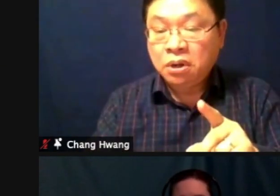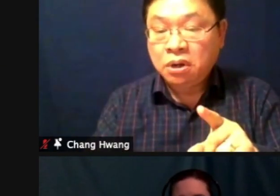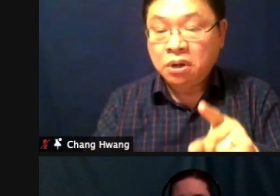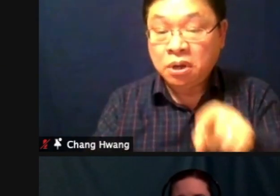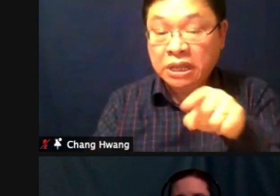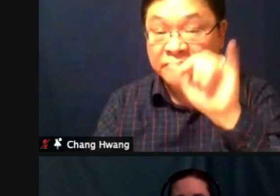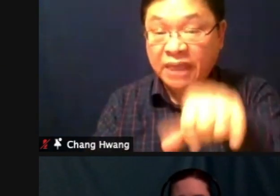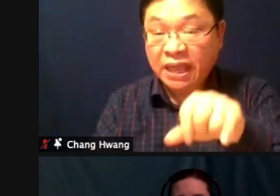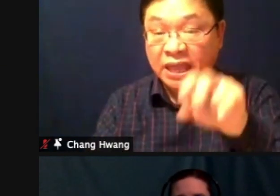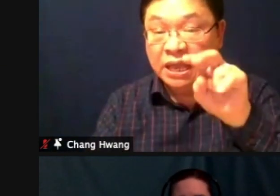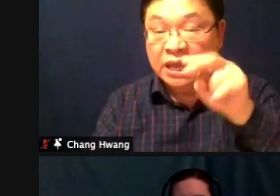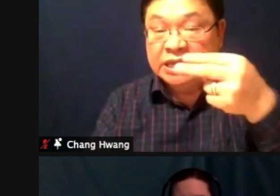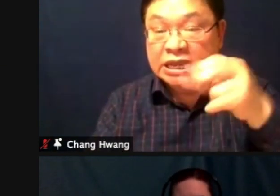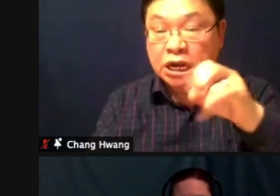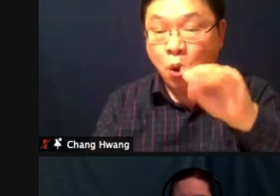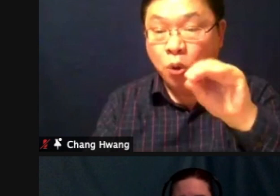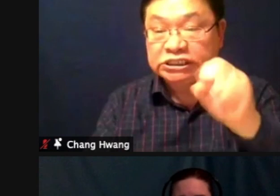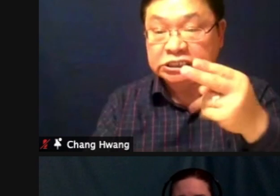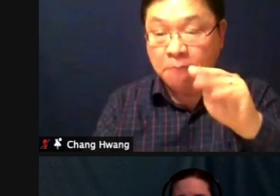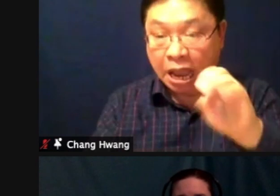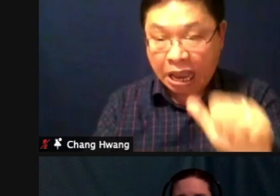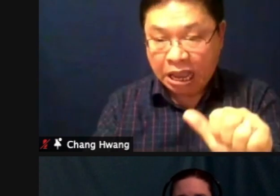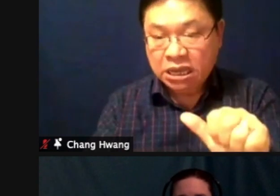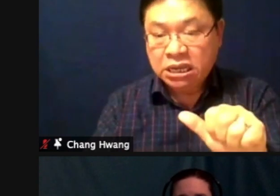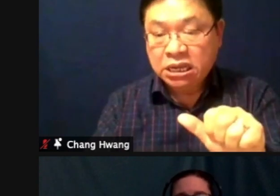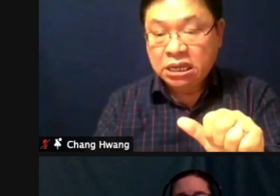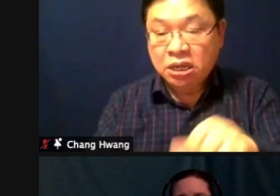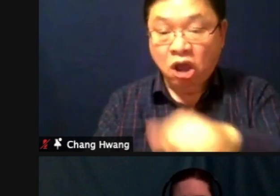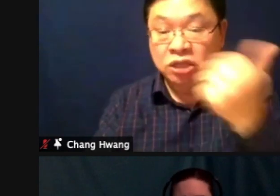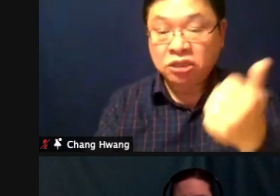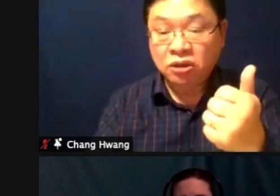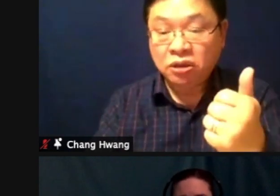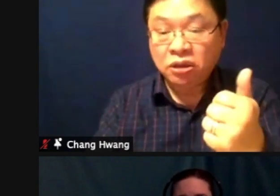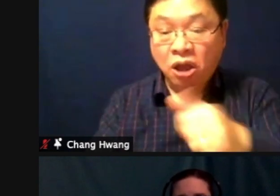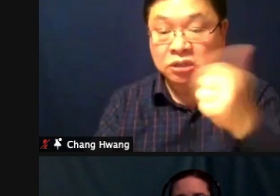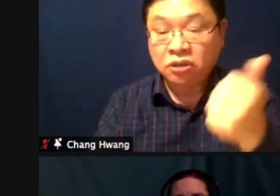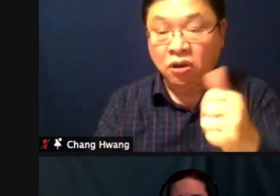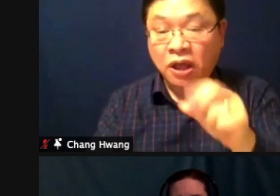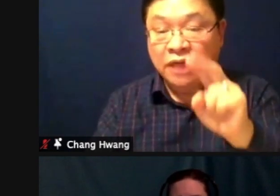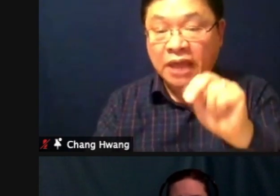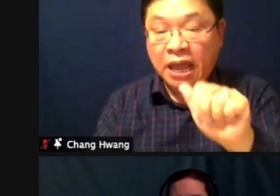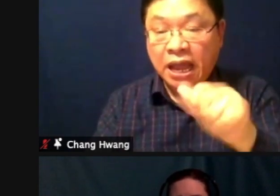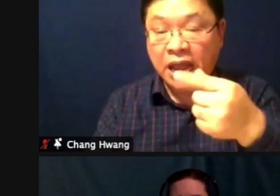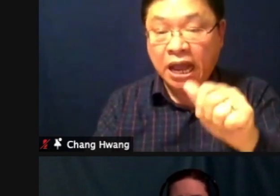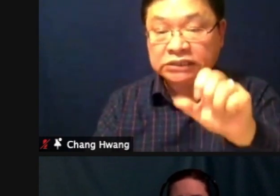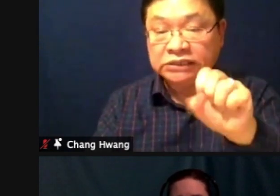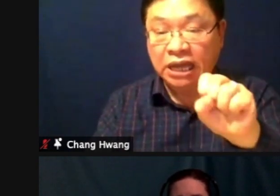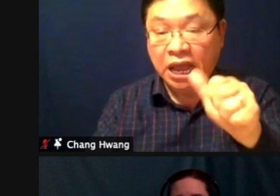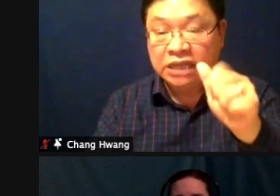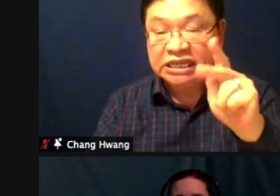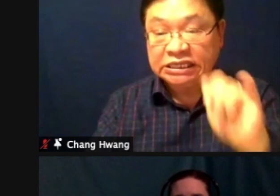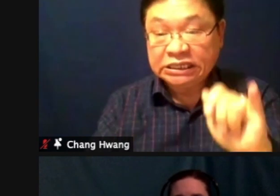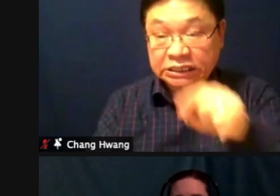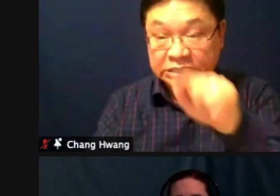actually Koreans who were killed in those bombings. In Hiroshima and then in Nagasaki,